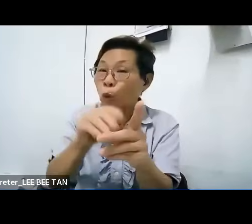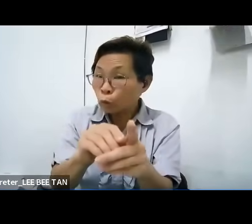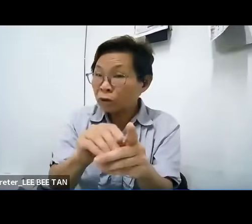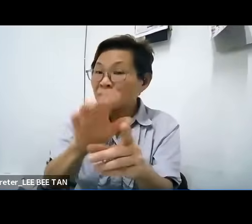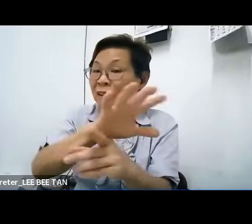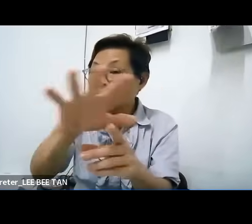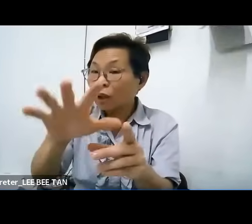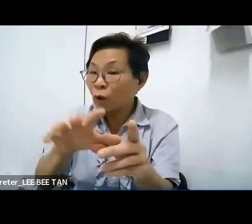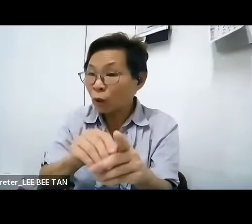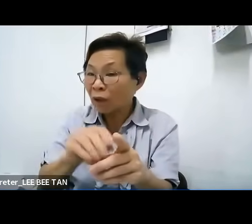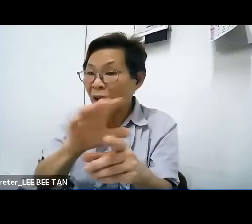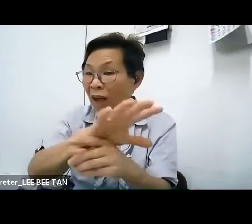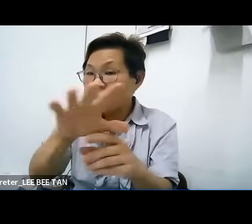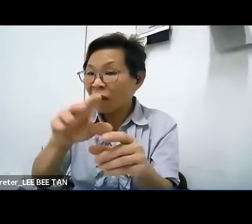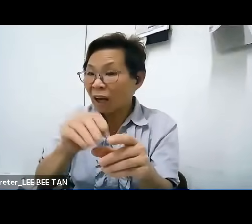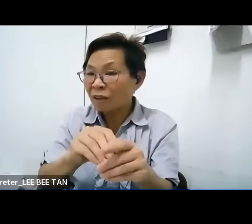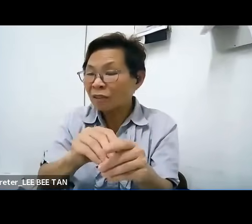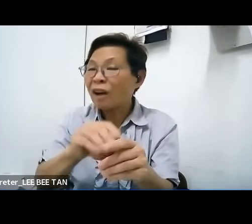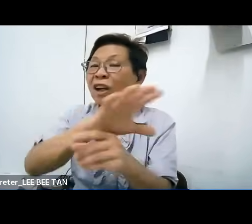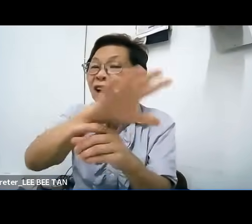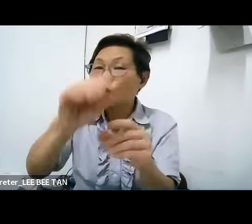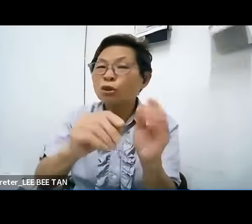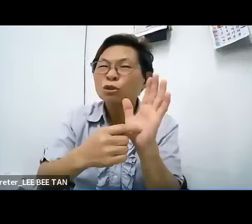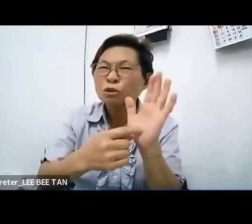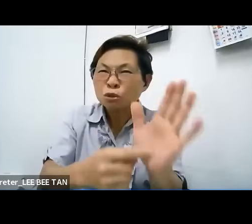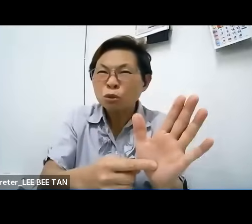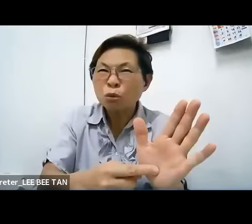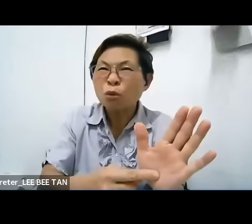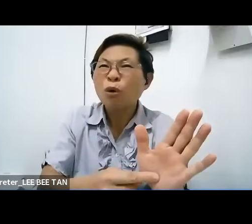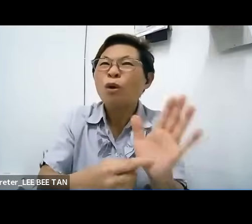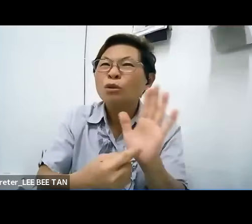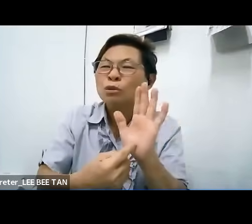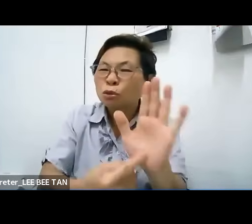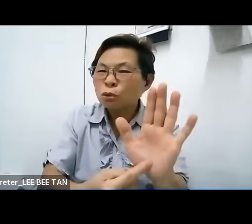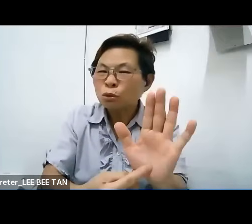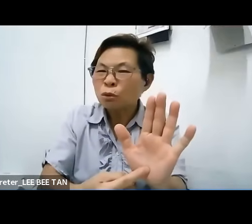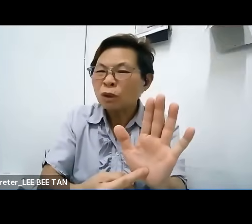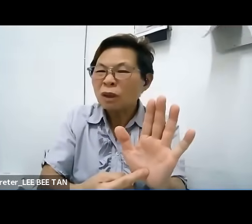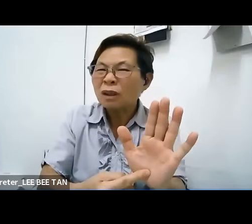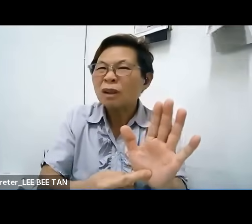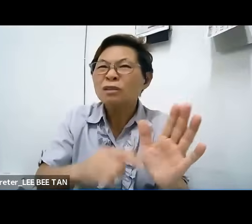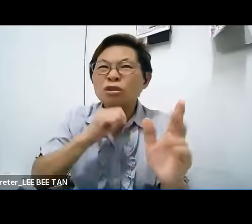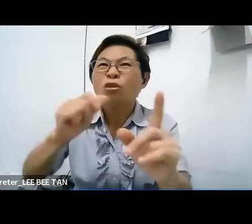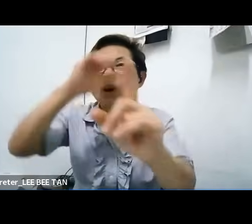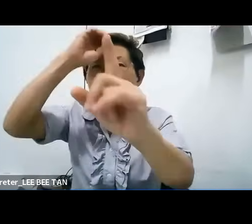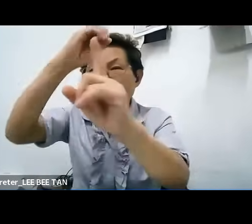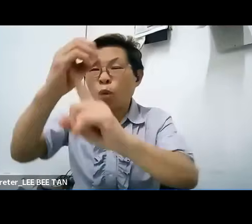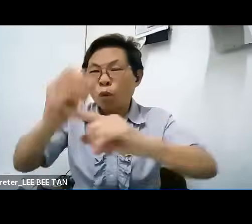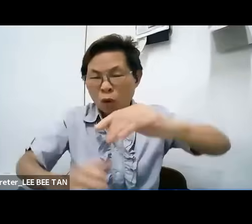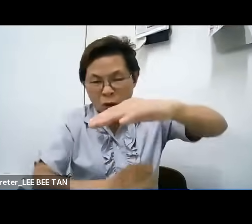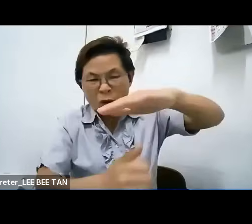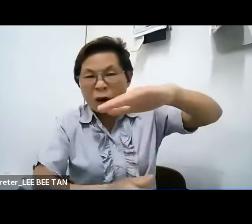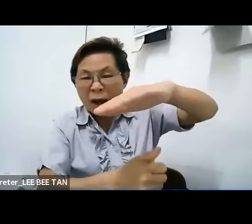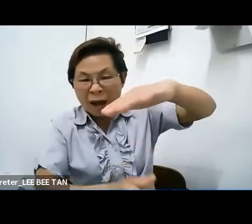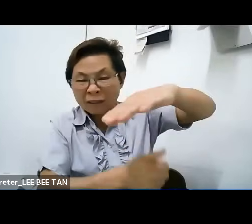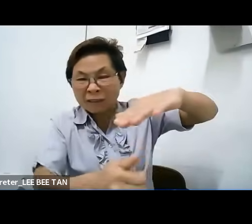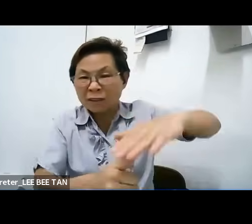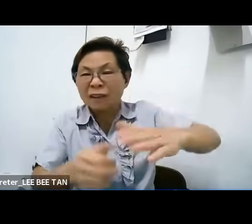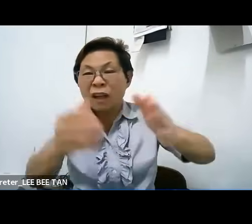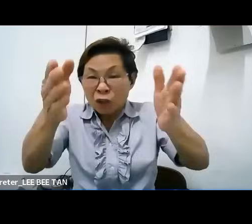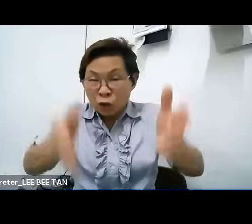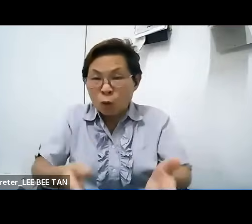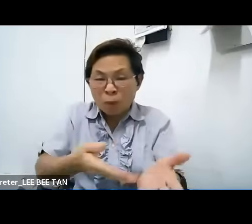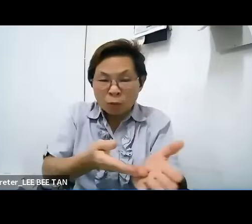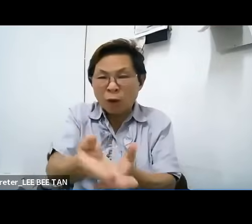you eloquently pointed out, is not merely a goal, but in fact, a fundamental human right that forms